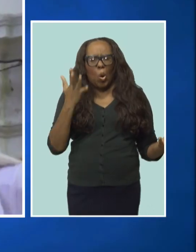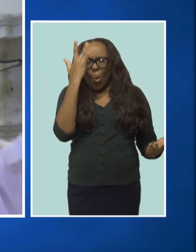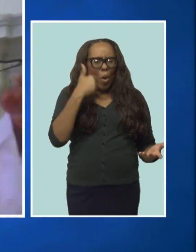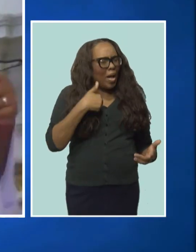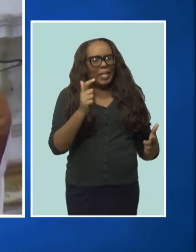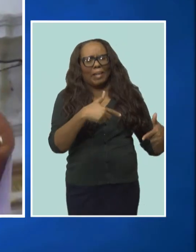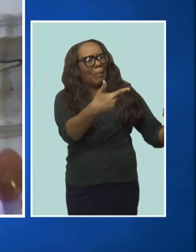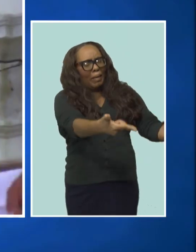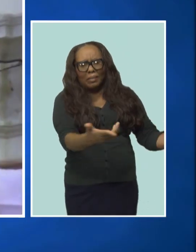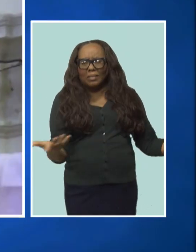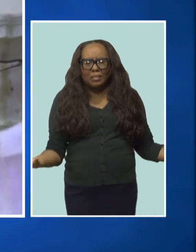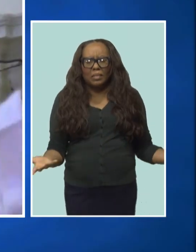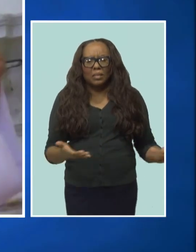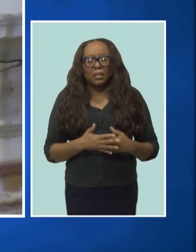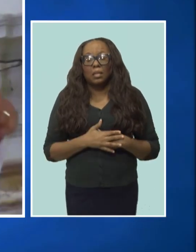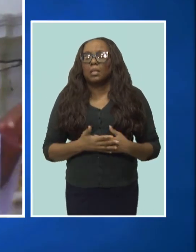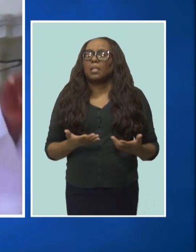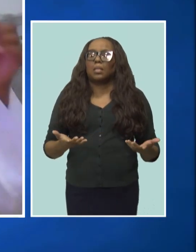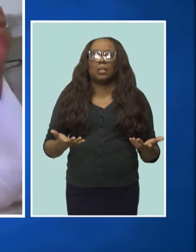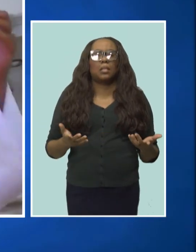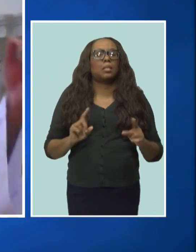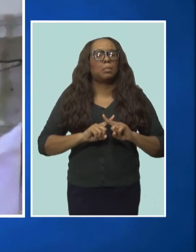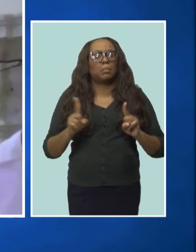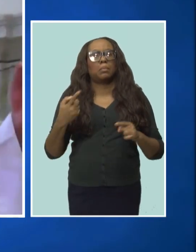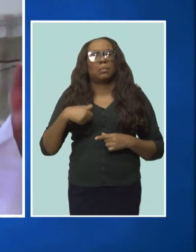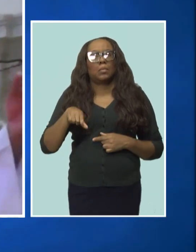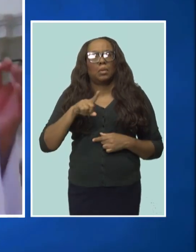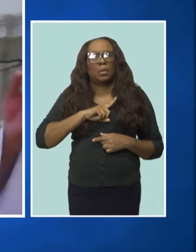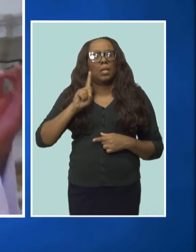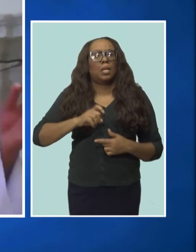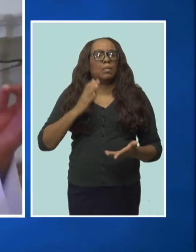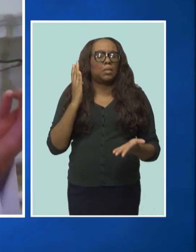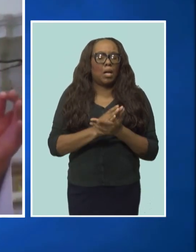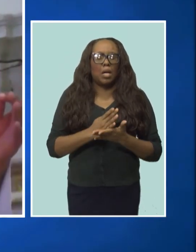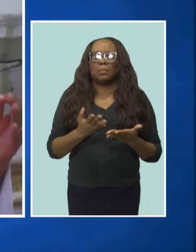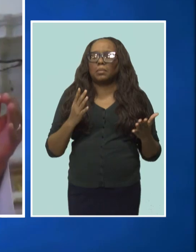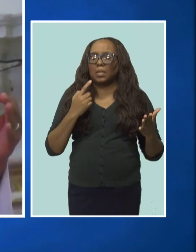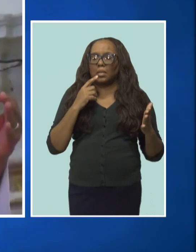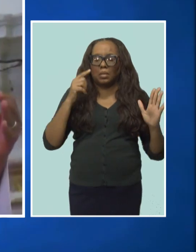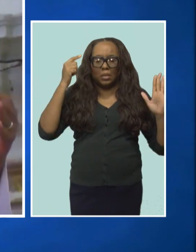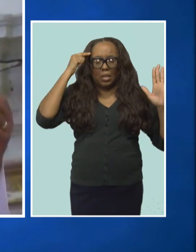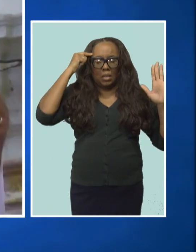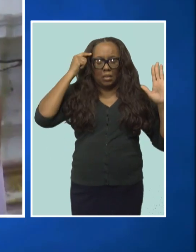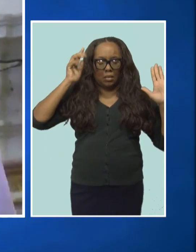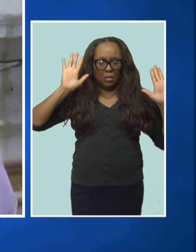But at some point in time as a community, we'll have to stop and say, look,